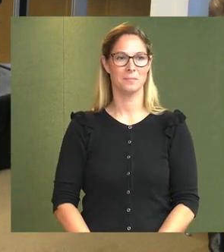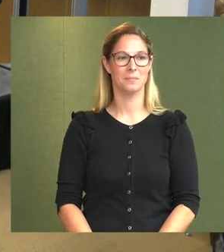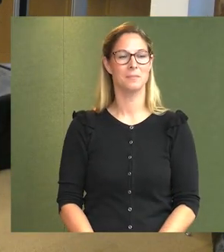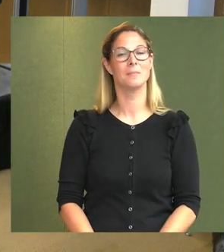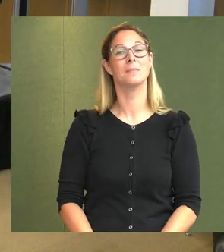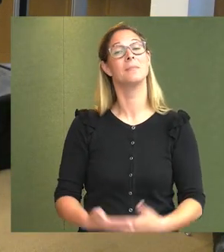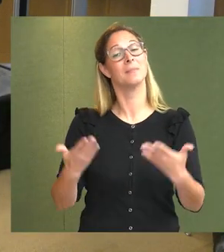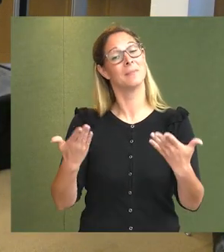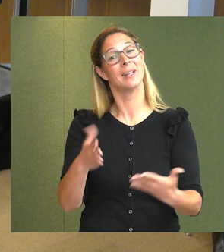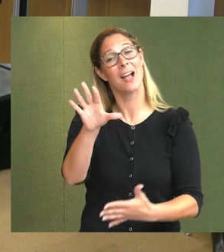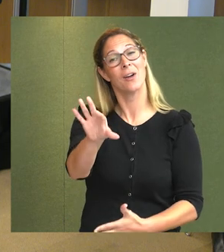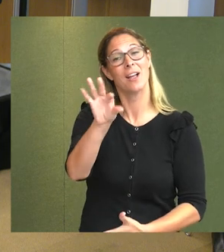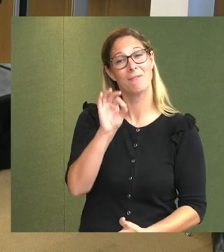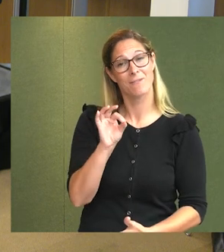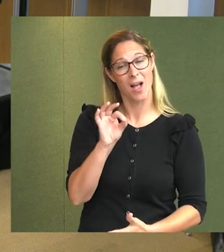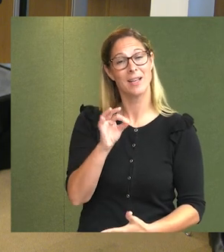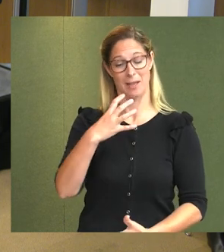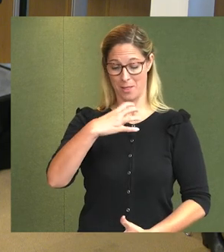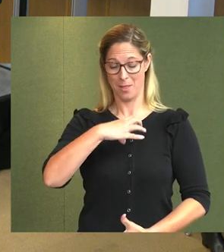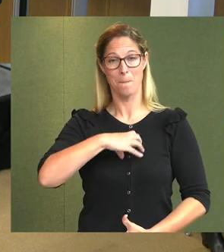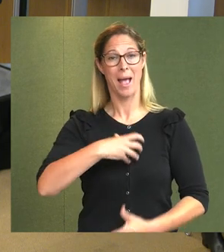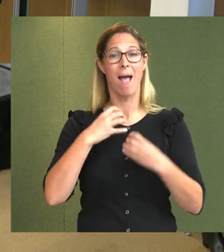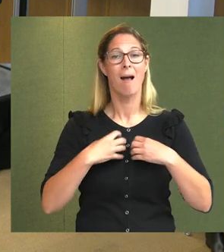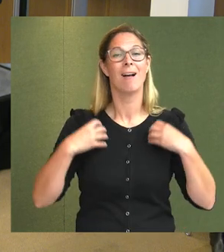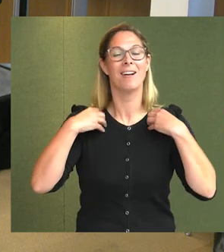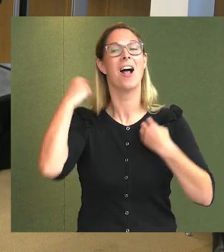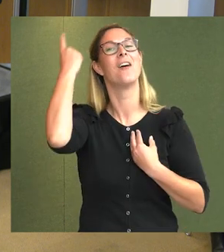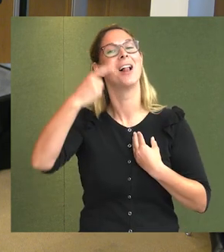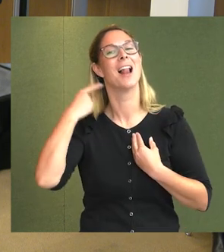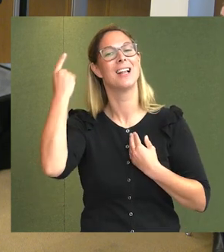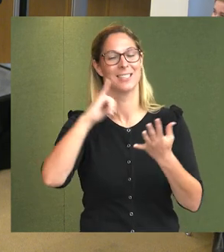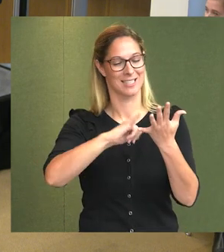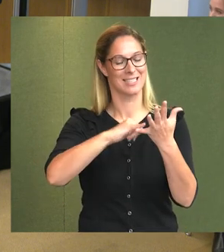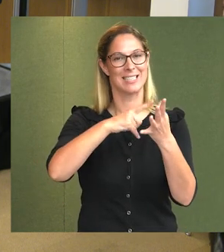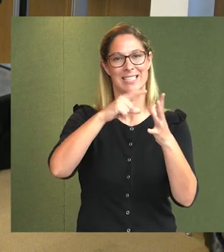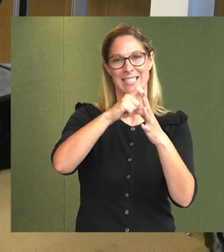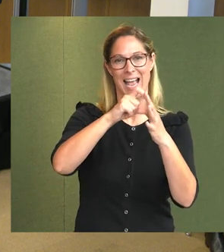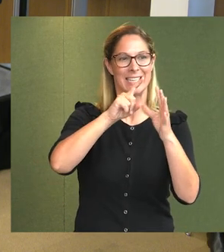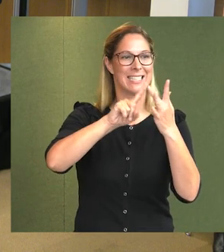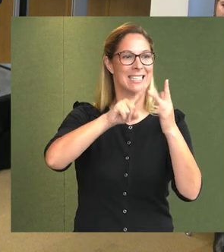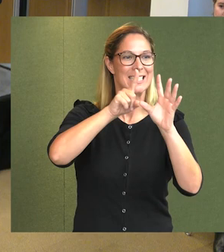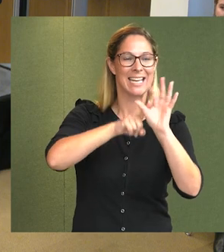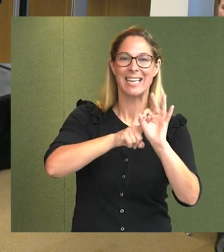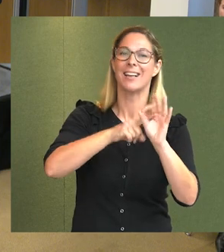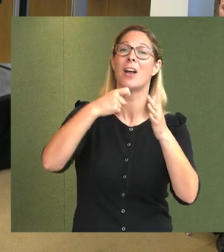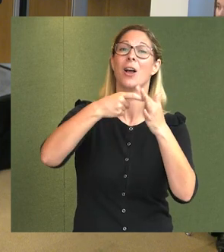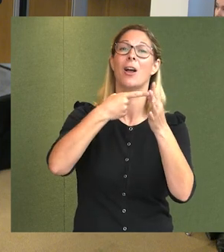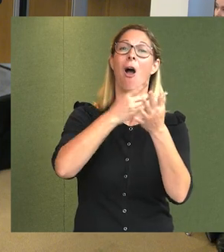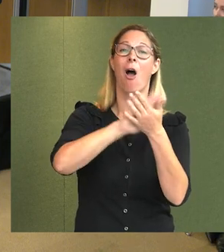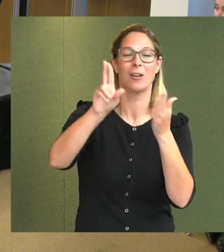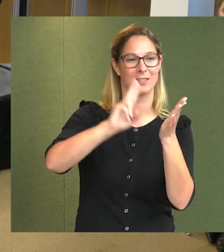I now invite the Mayor of London, Sadiq Khan, to pay his tribute to Her Majesty the Queen.